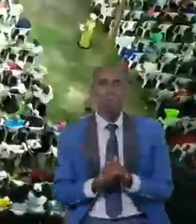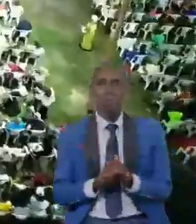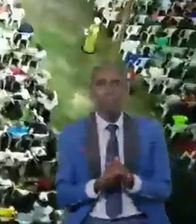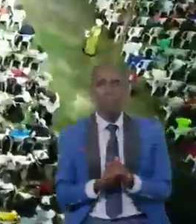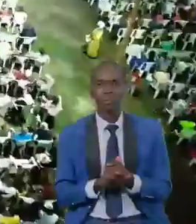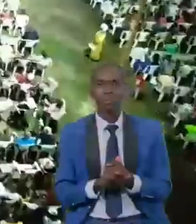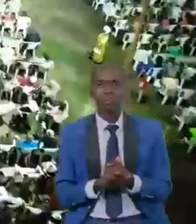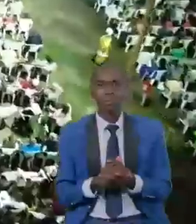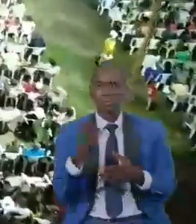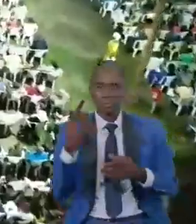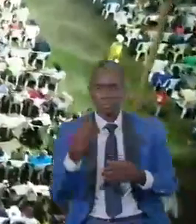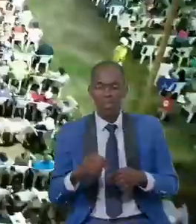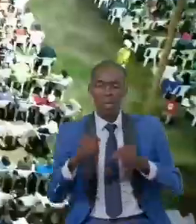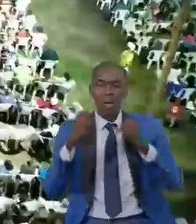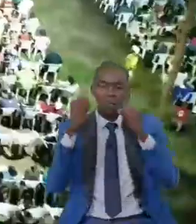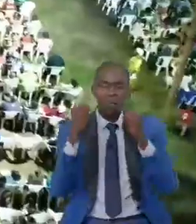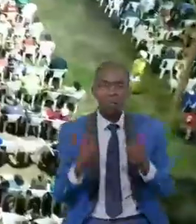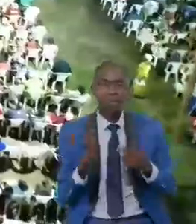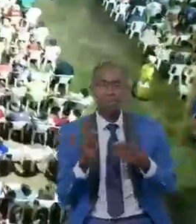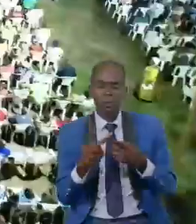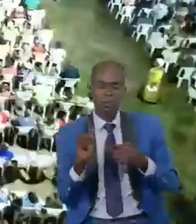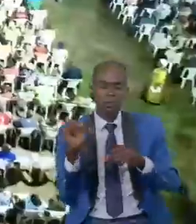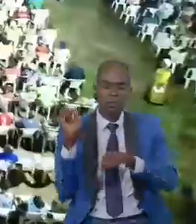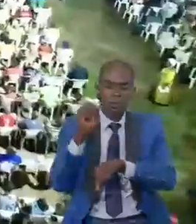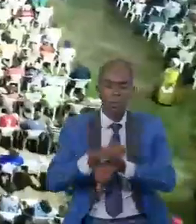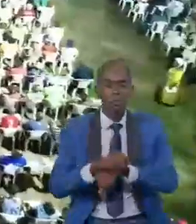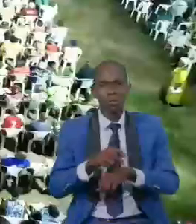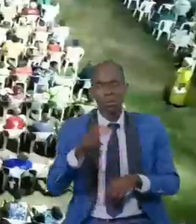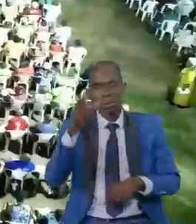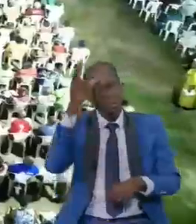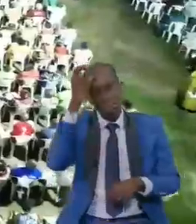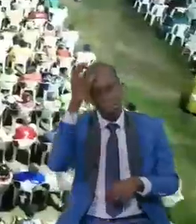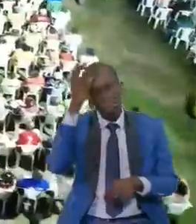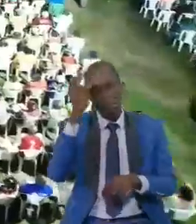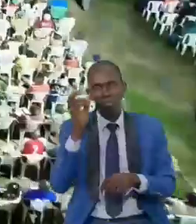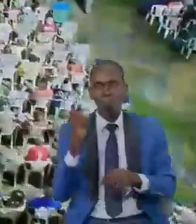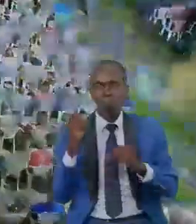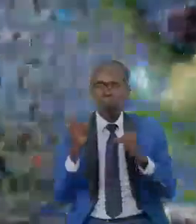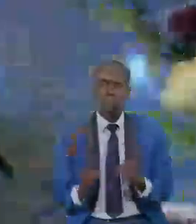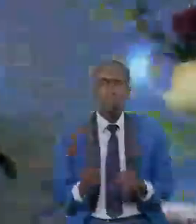The power to overcome satanic force.